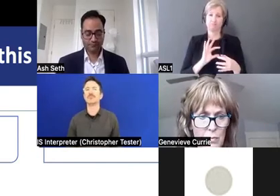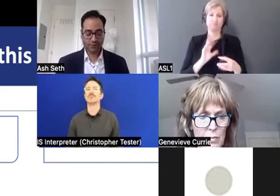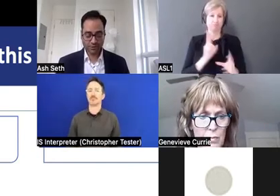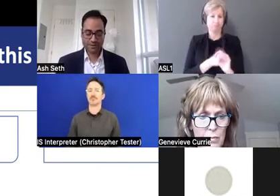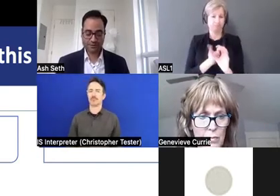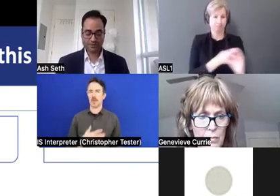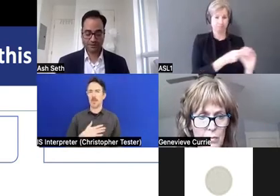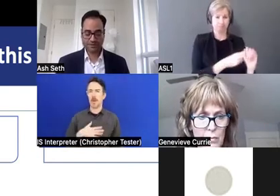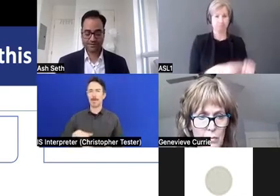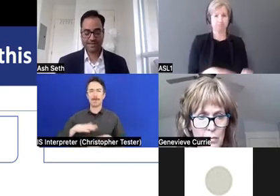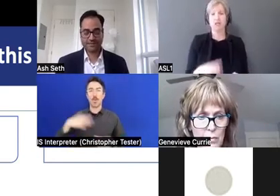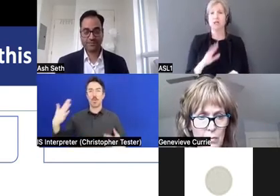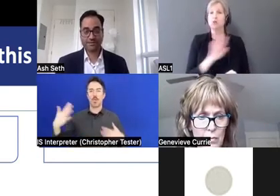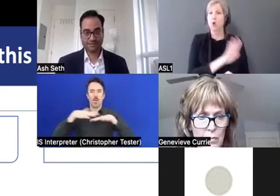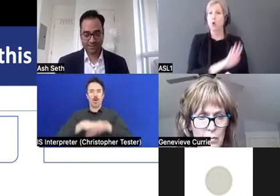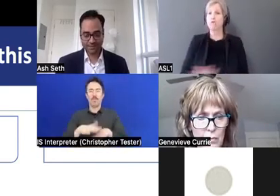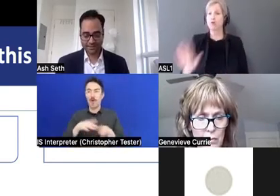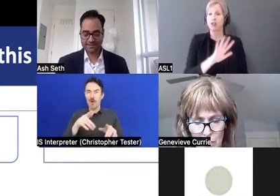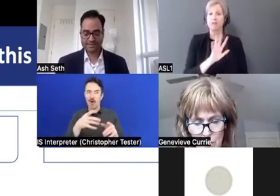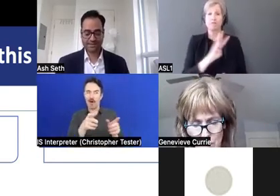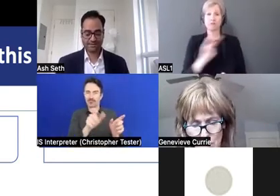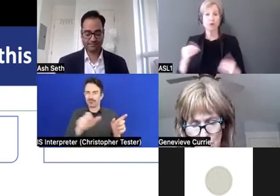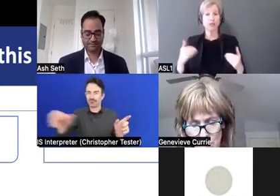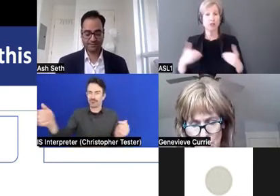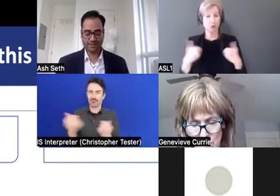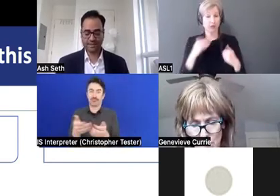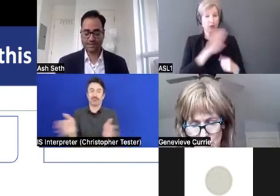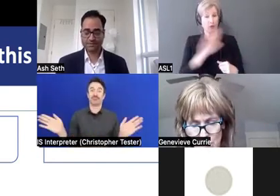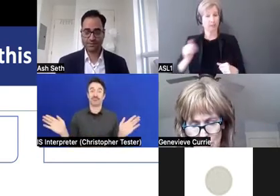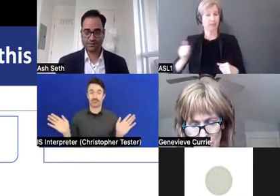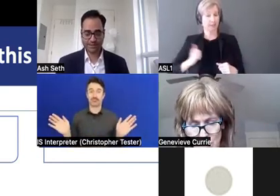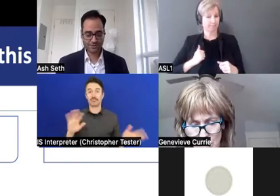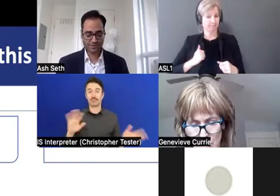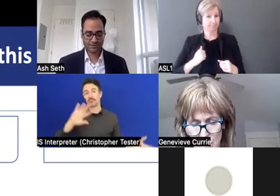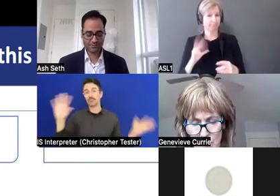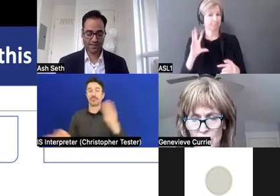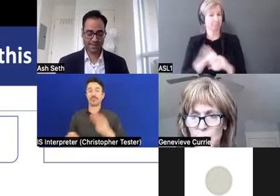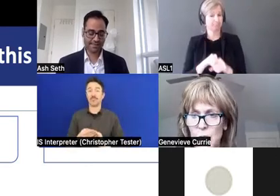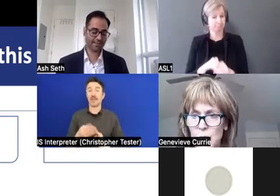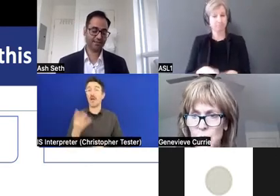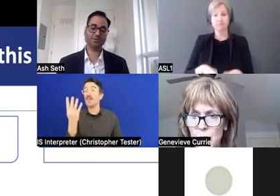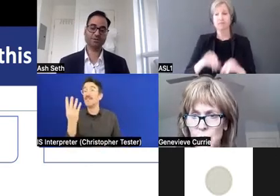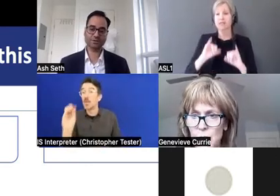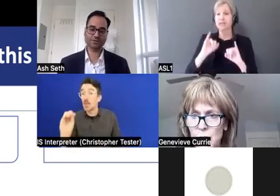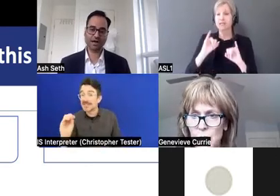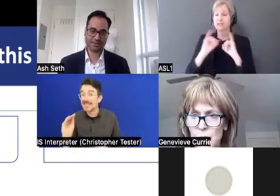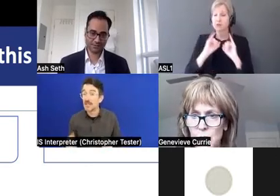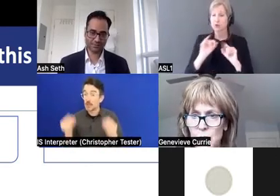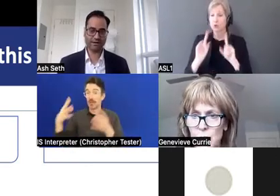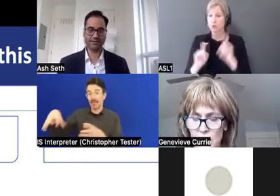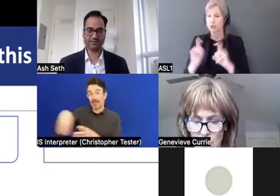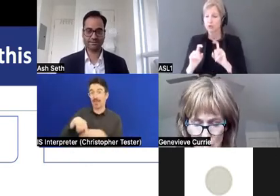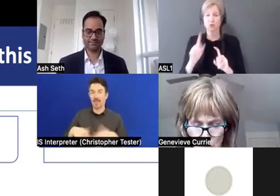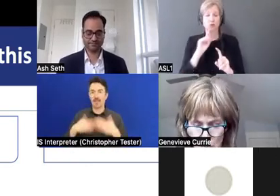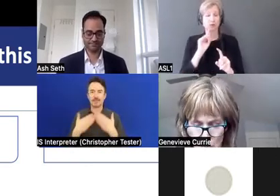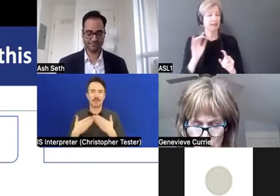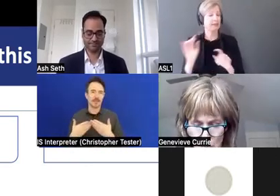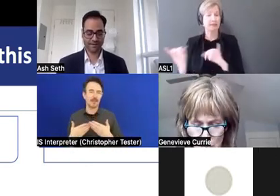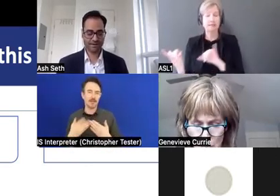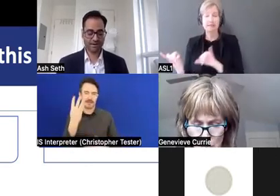Overall, 40 youth across Canada participated in the study, and interview questions were identical to those asked to the parents.